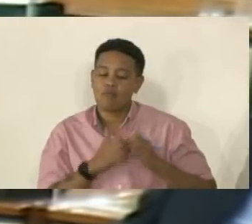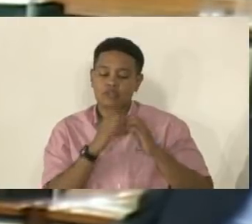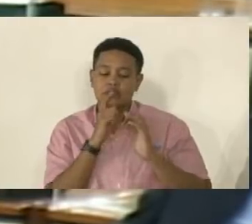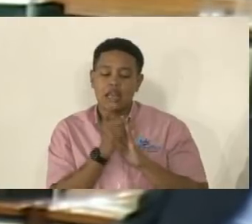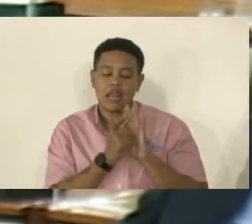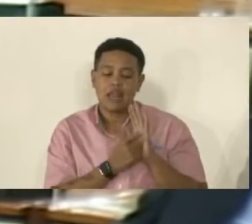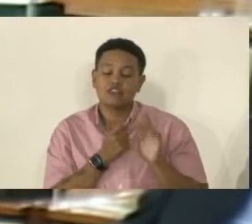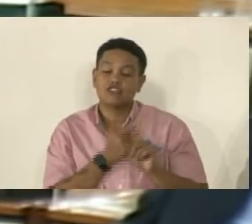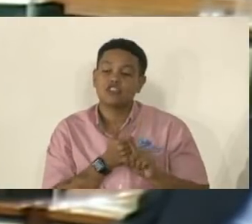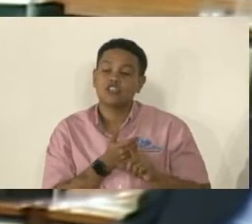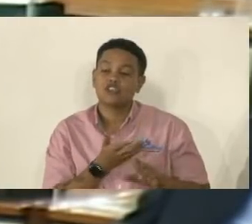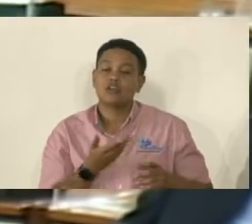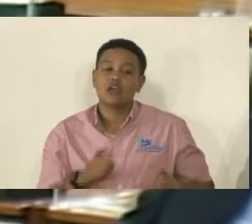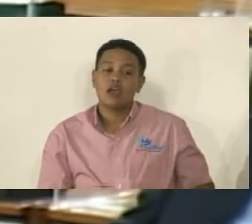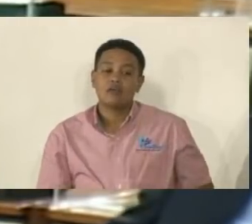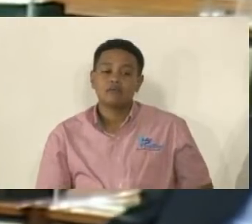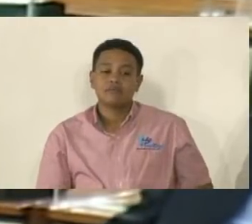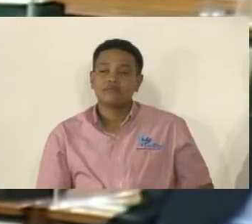legislation that will come.